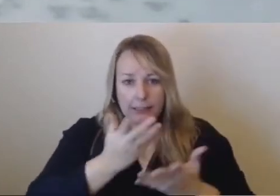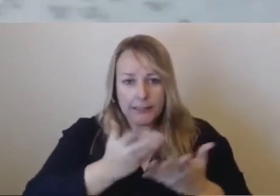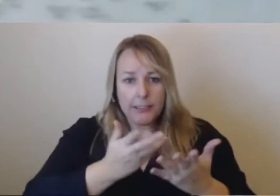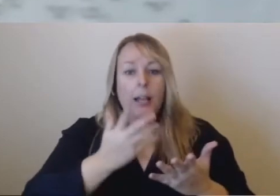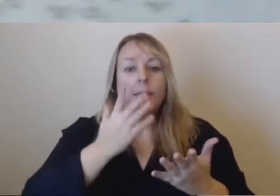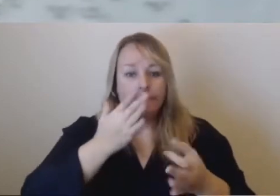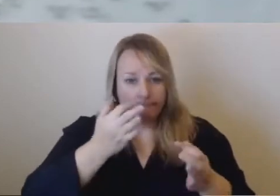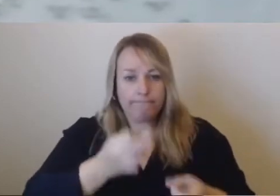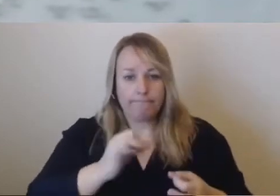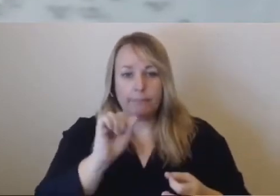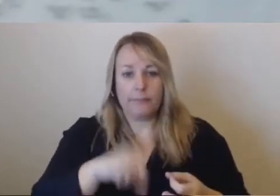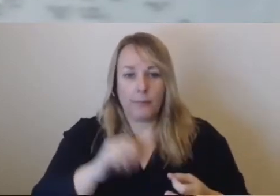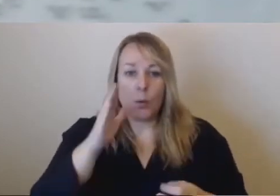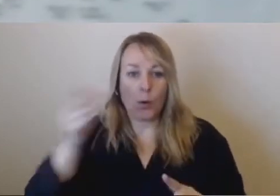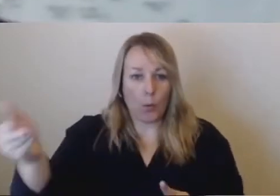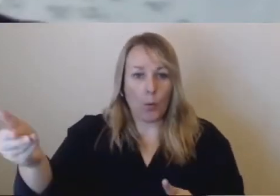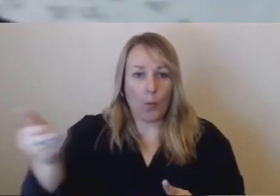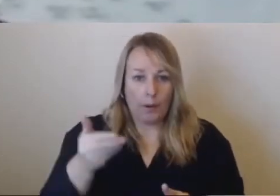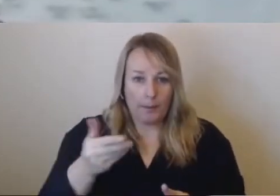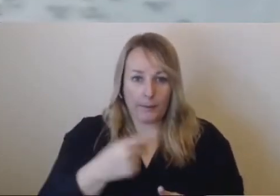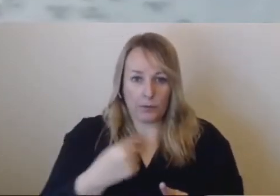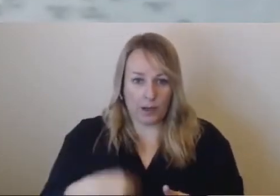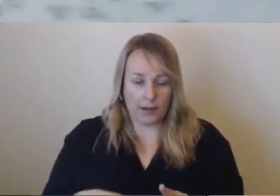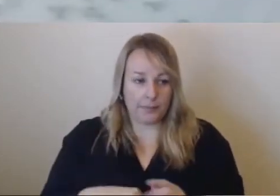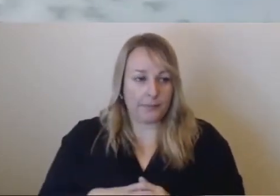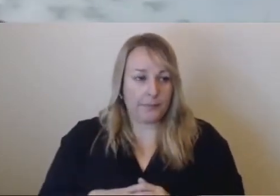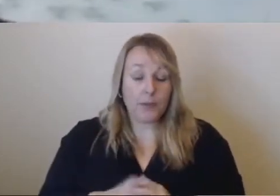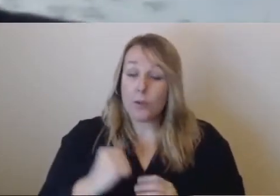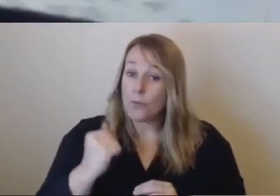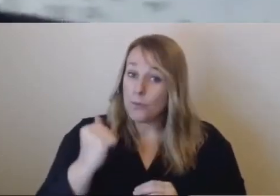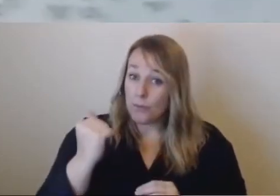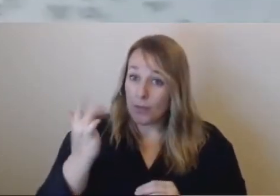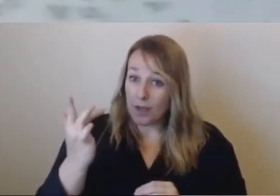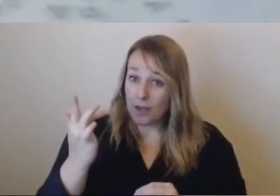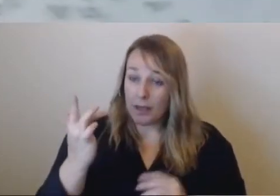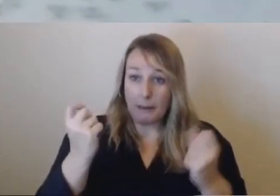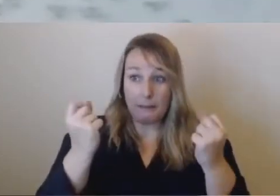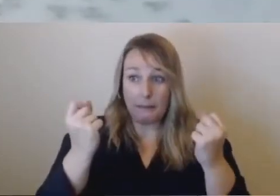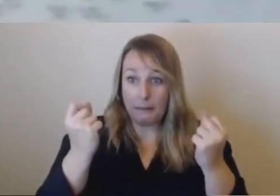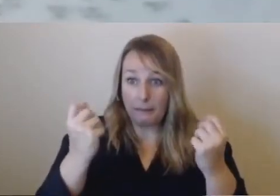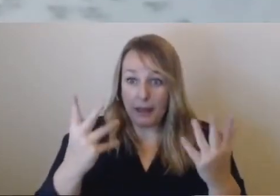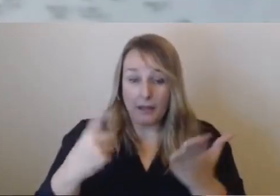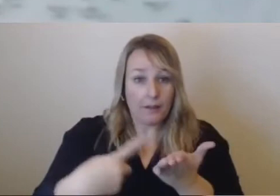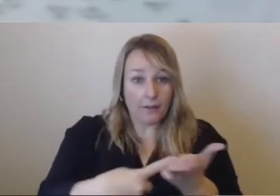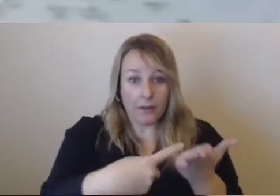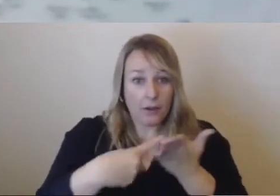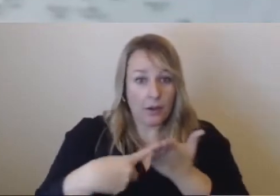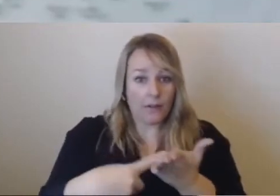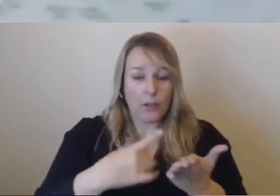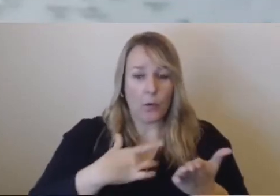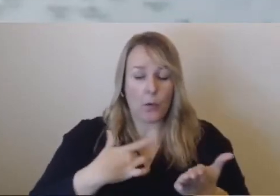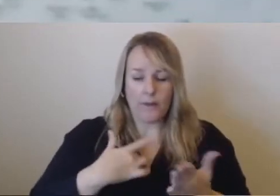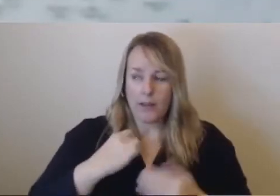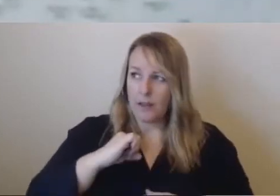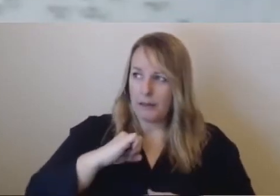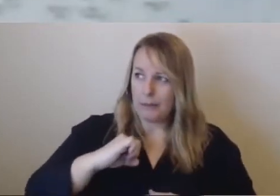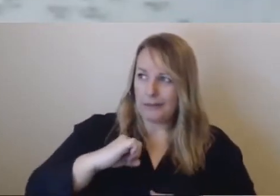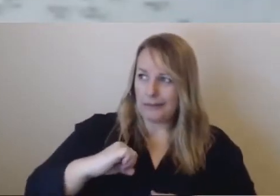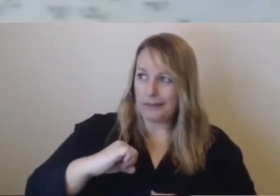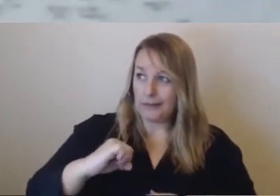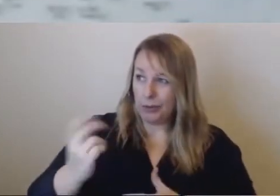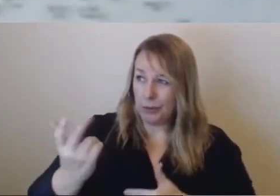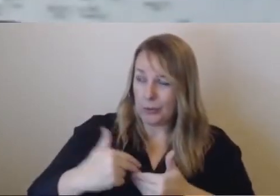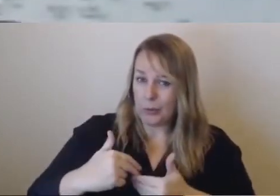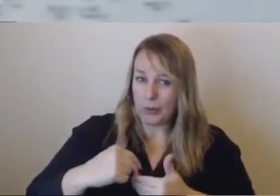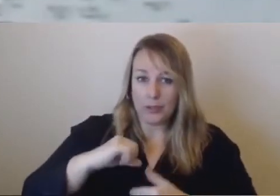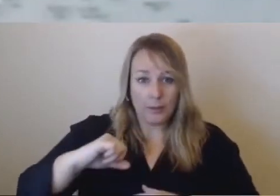are going to welcome China, because we came to the conclusion that many of the arguments or reservations, apprehension around China joining the